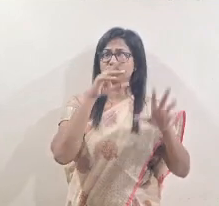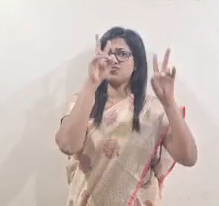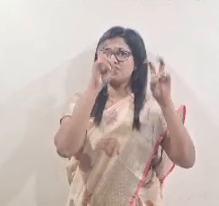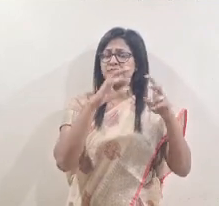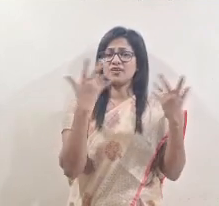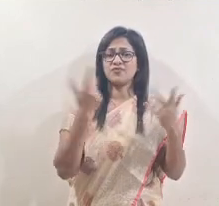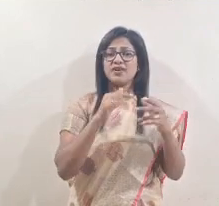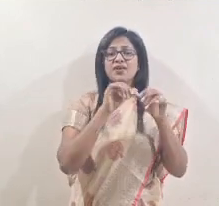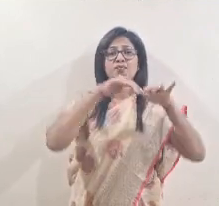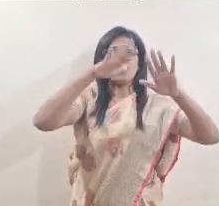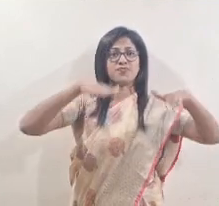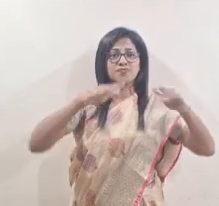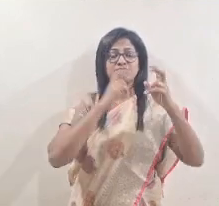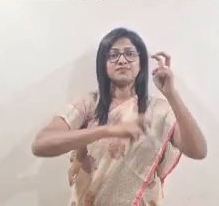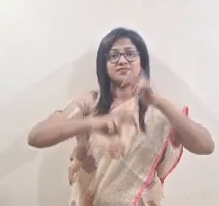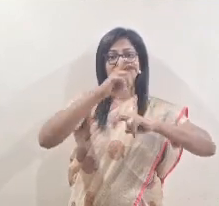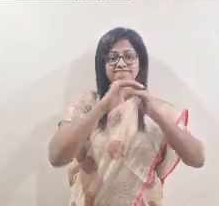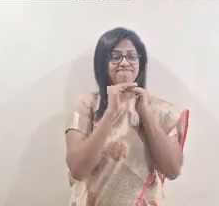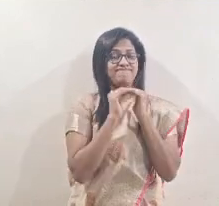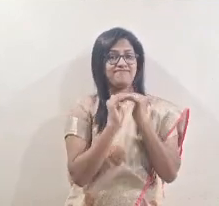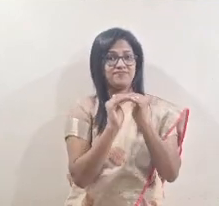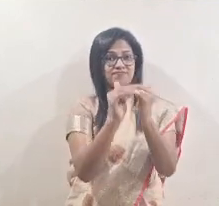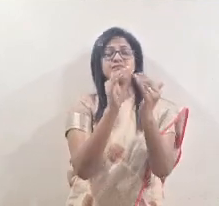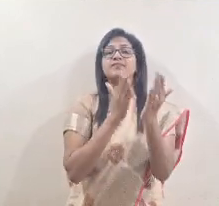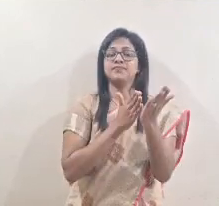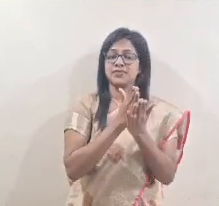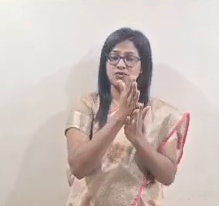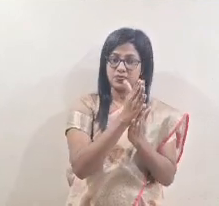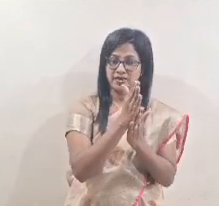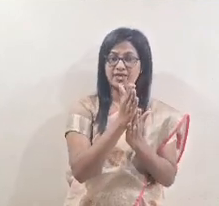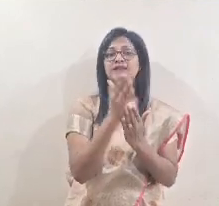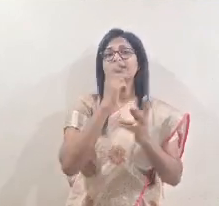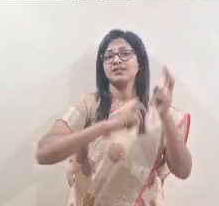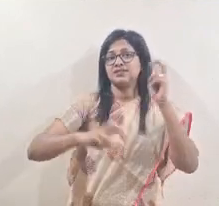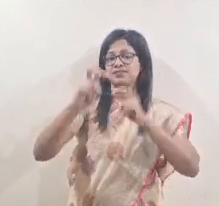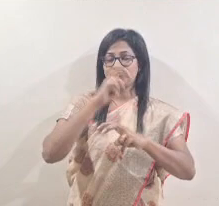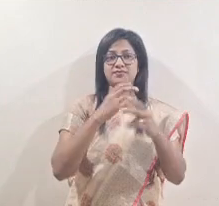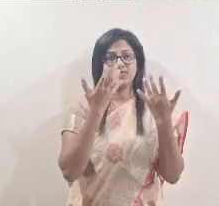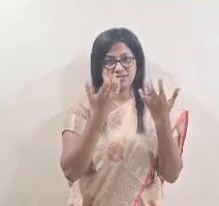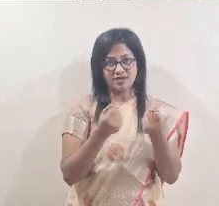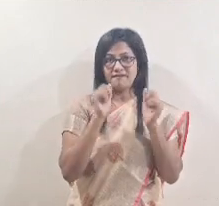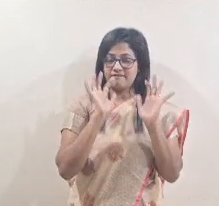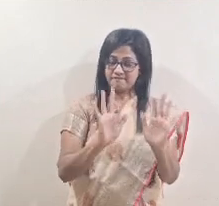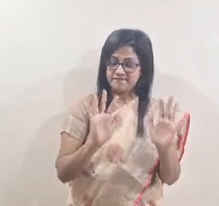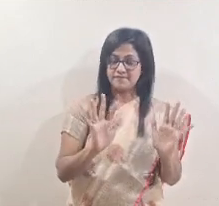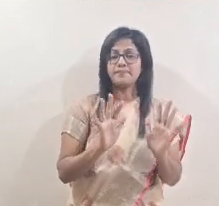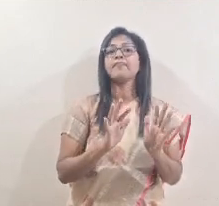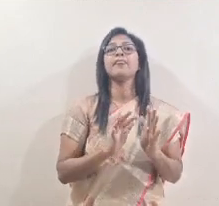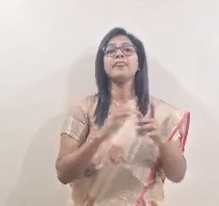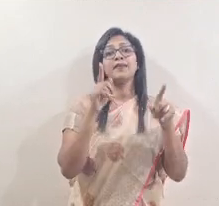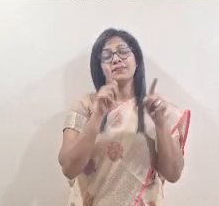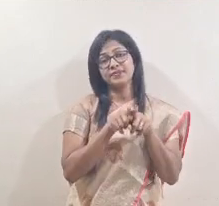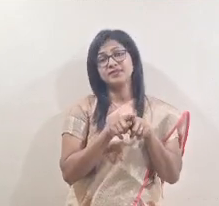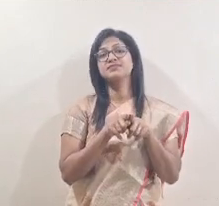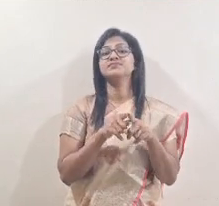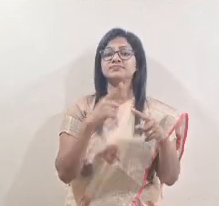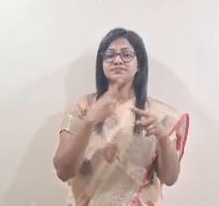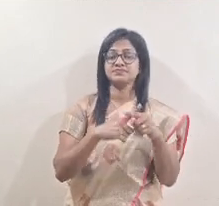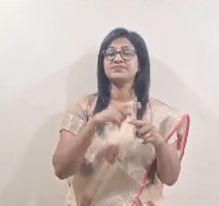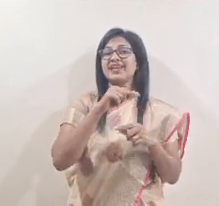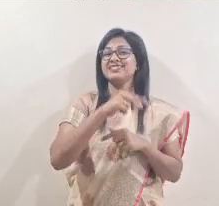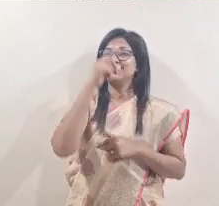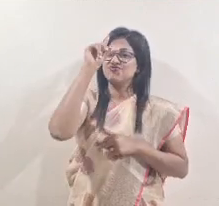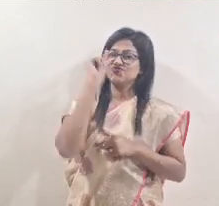water transport is one of the most sustainable modes of transportation that we have at present. Also, one among